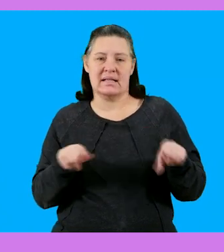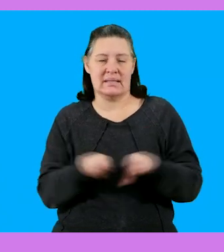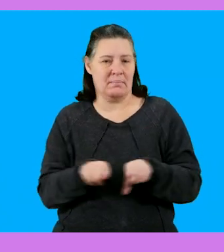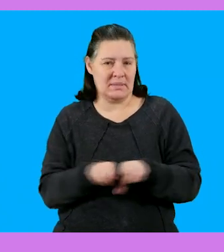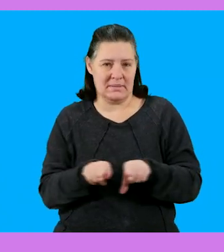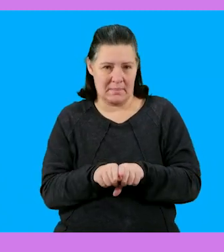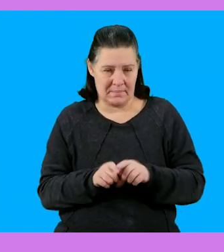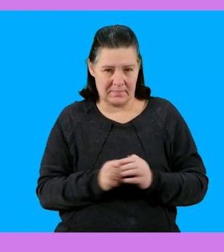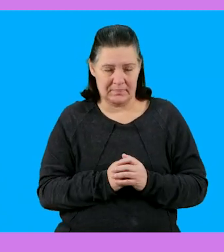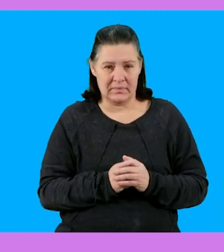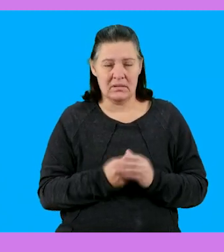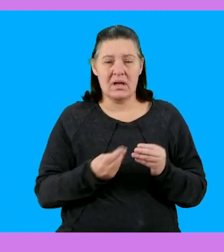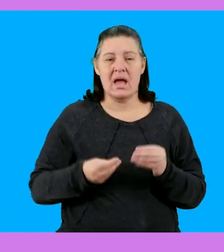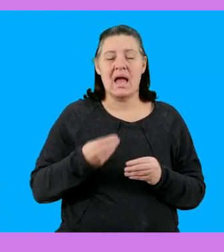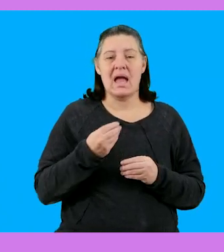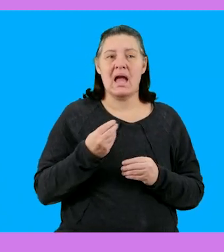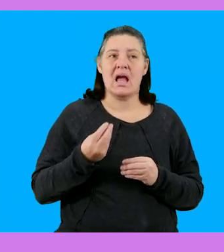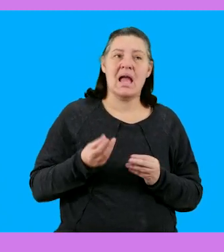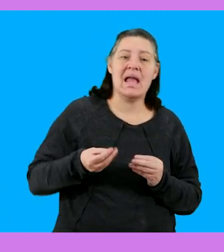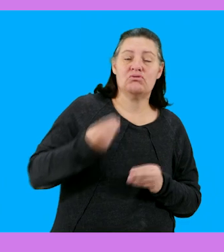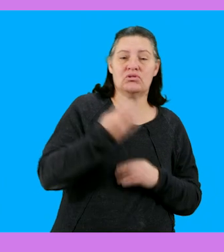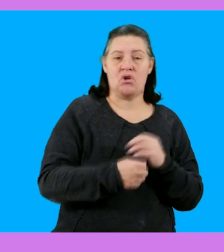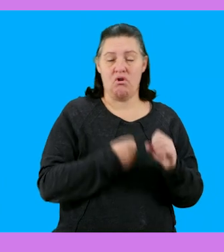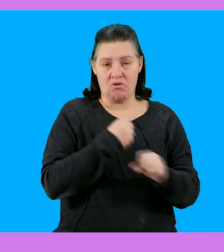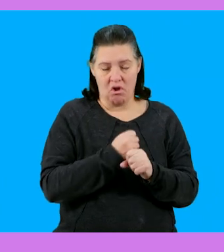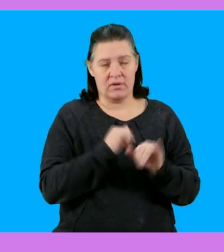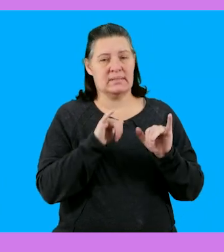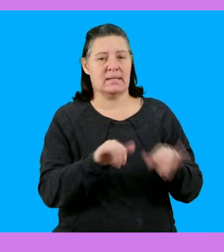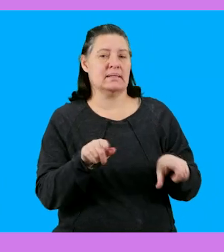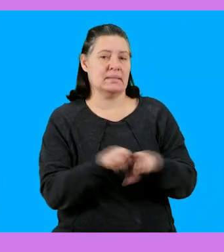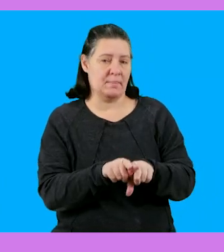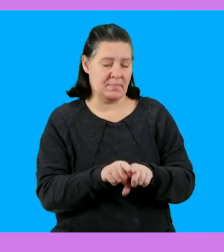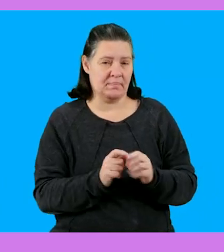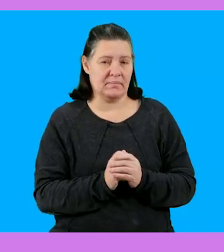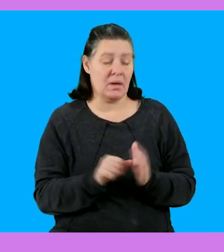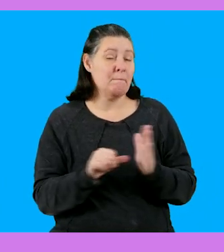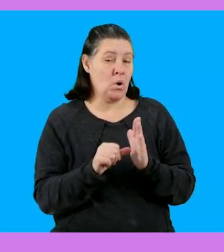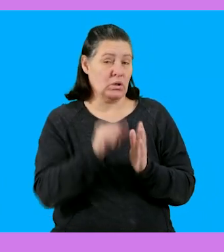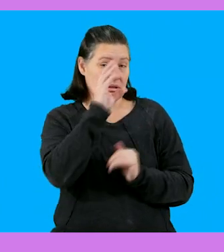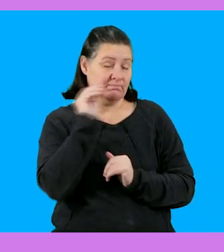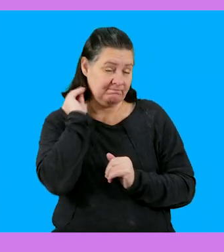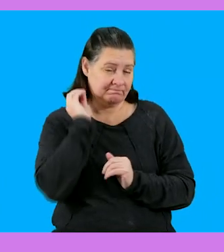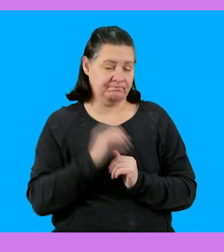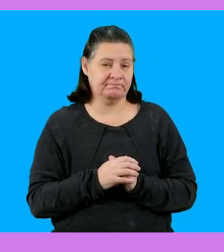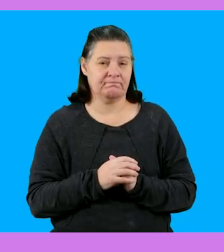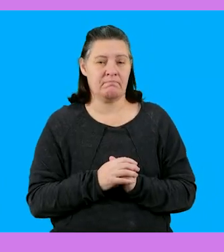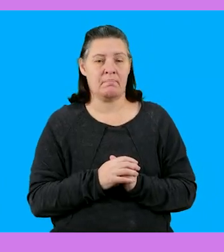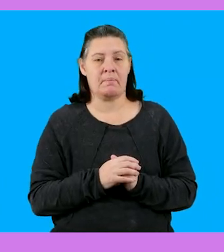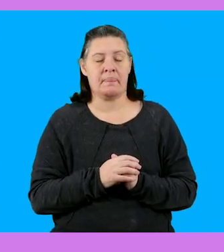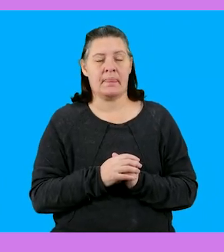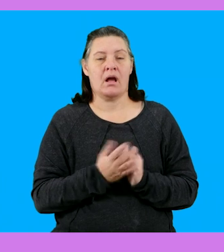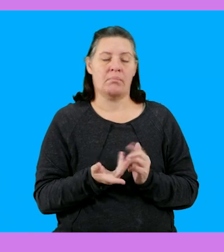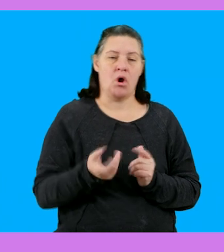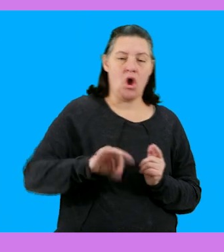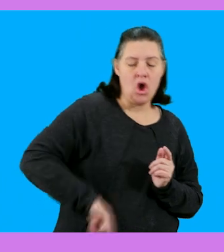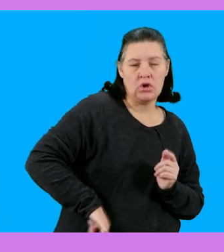same normally, right? So the interest per year remain the same. Okay, so that's important to note there. Okay, so it's interest